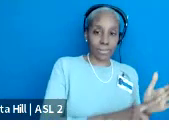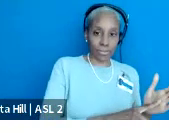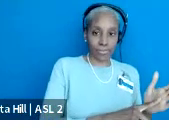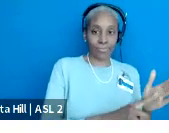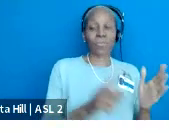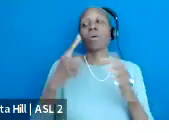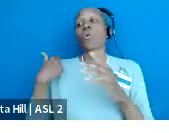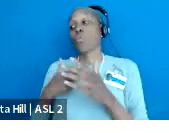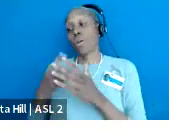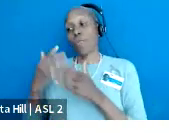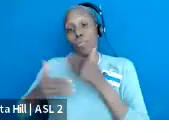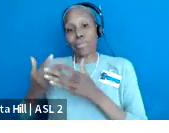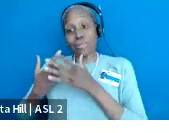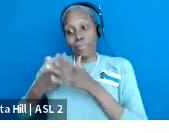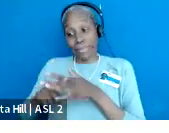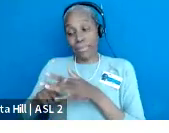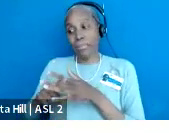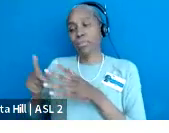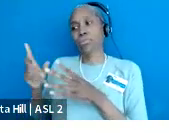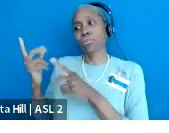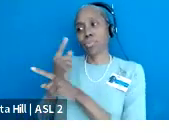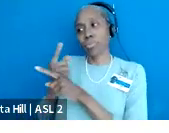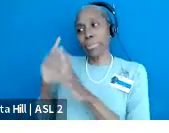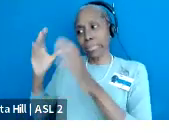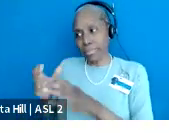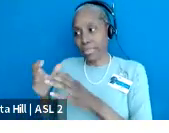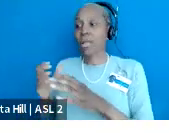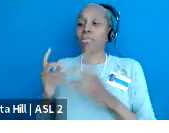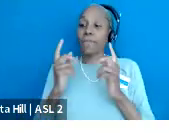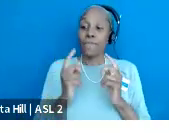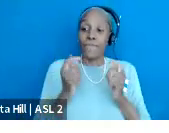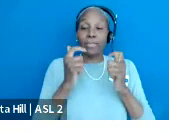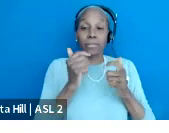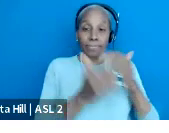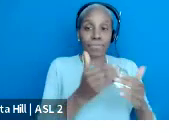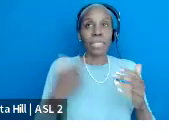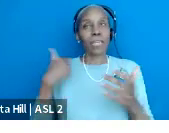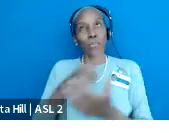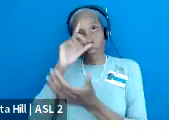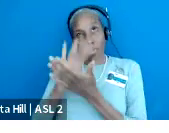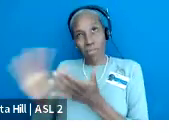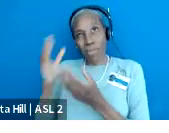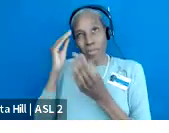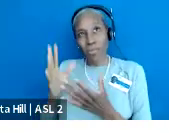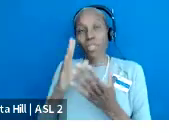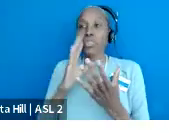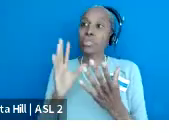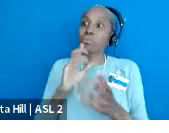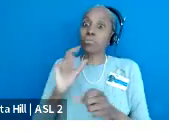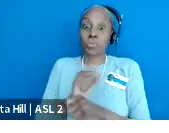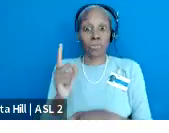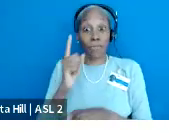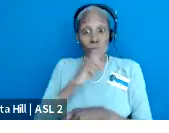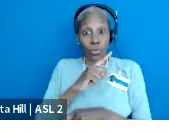front end to try to ensure appropriate classification, and then to expedite a case, for example, if we believe that the information is materially